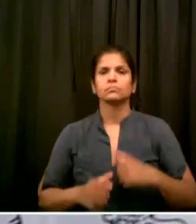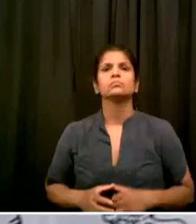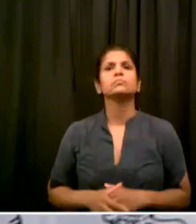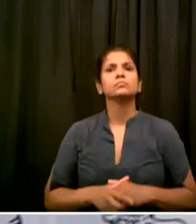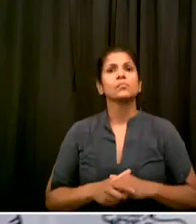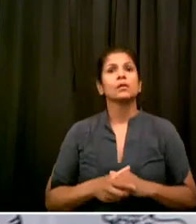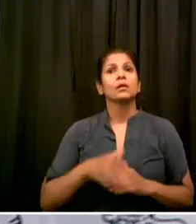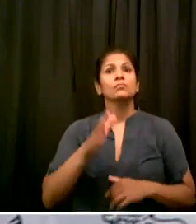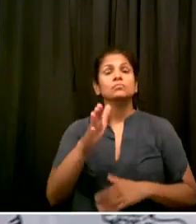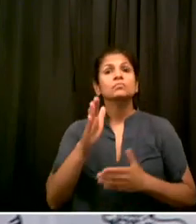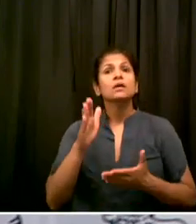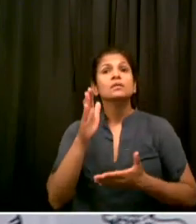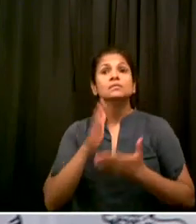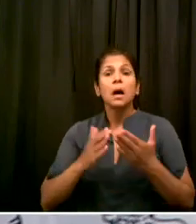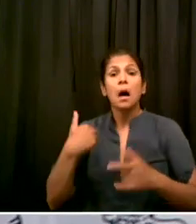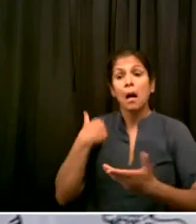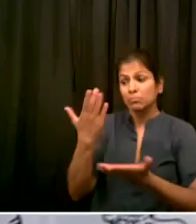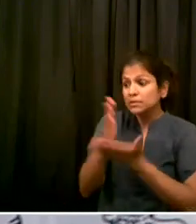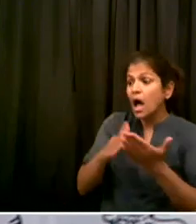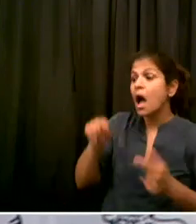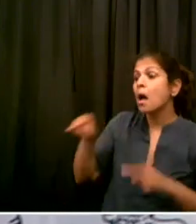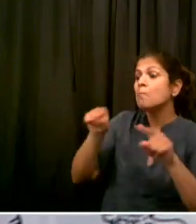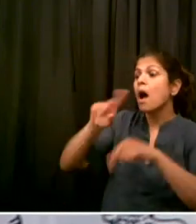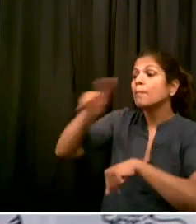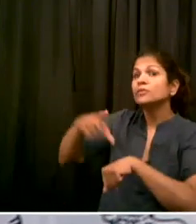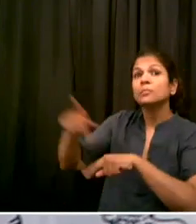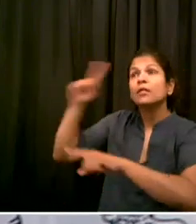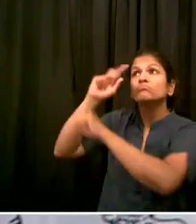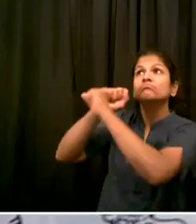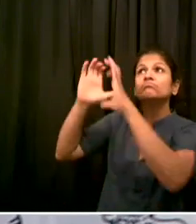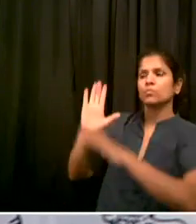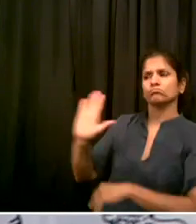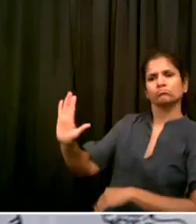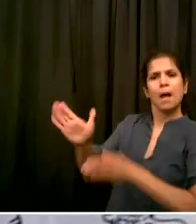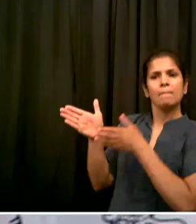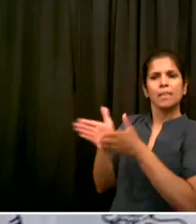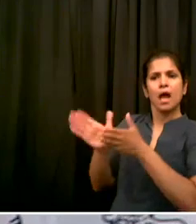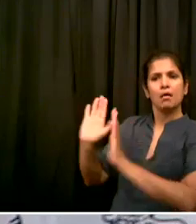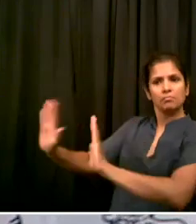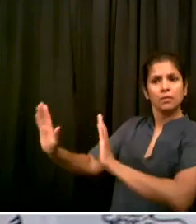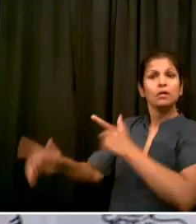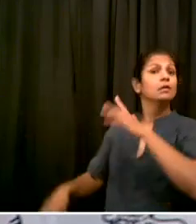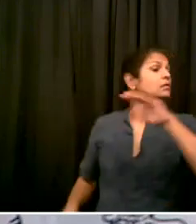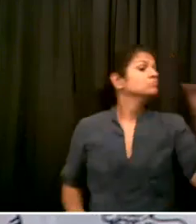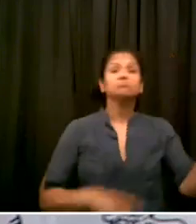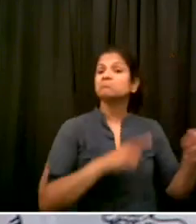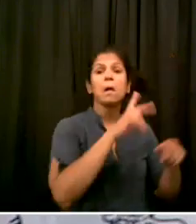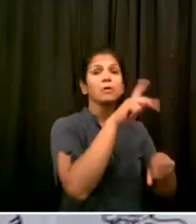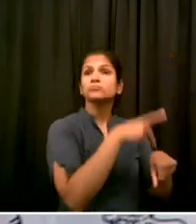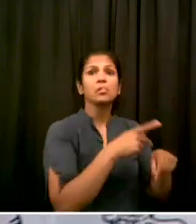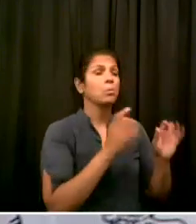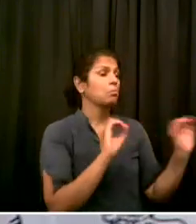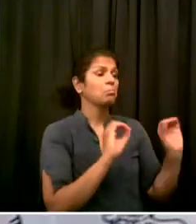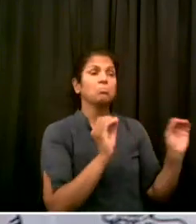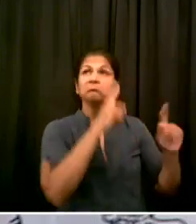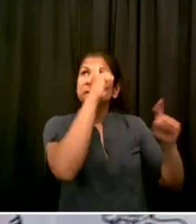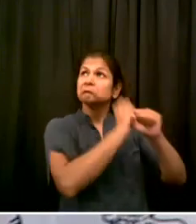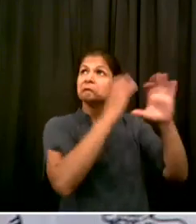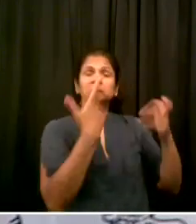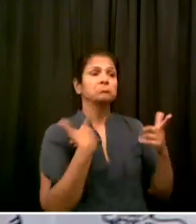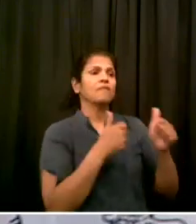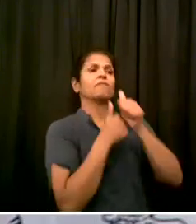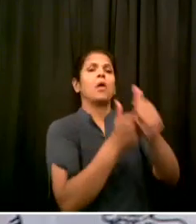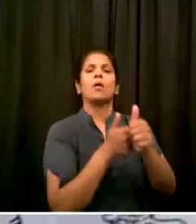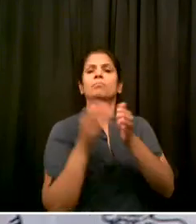outdoors, some may not. It's really their decision. We're not going to mandate it to them. And as we've said, they have to have a fallback